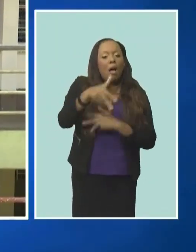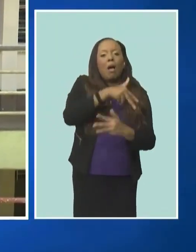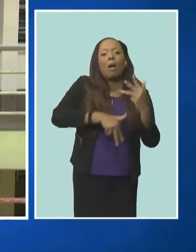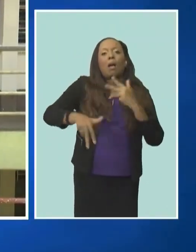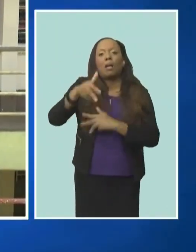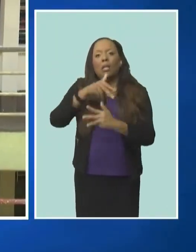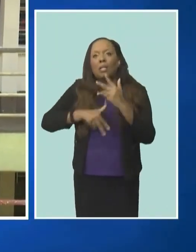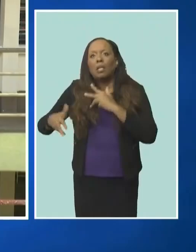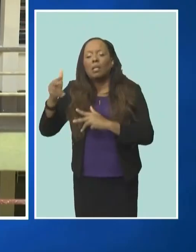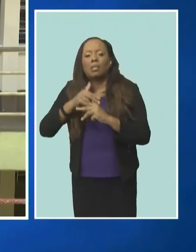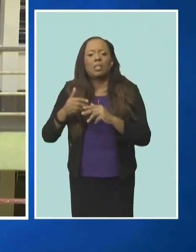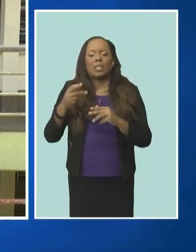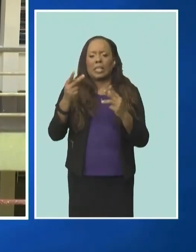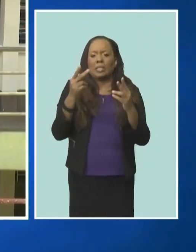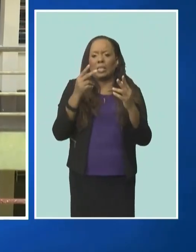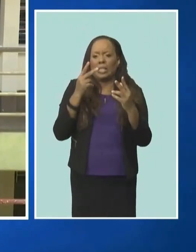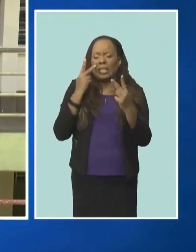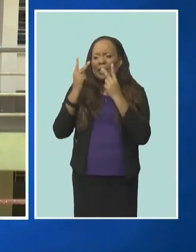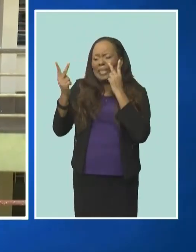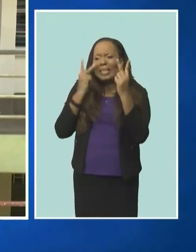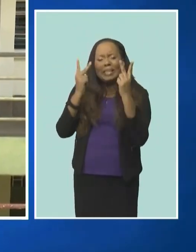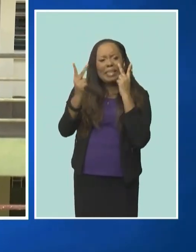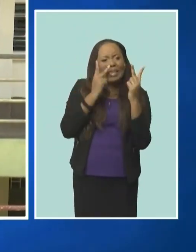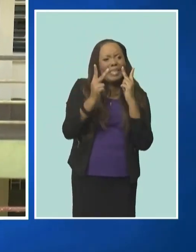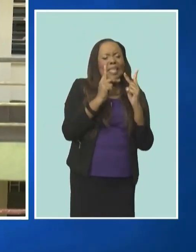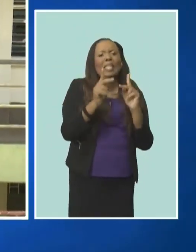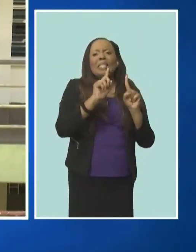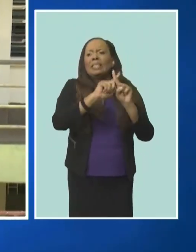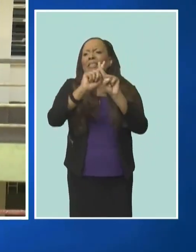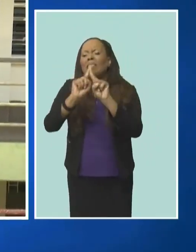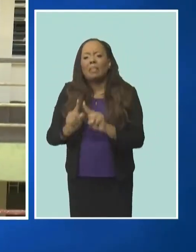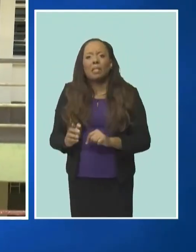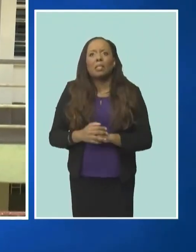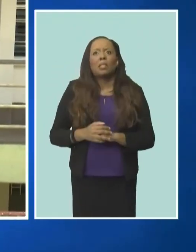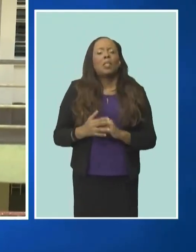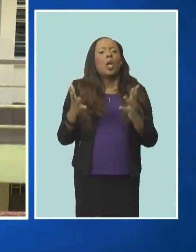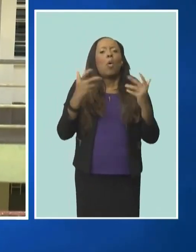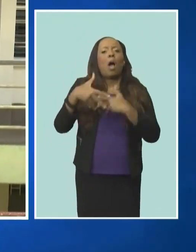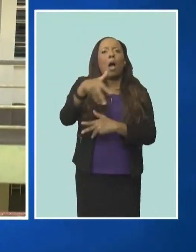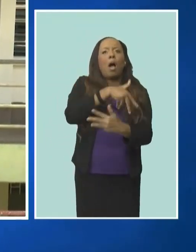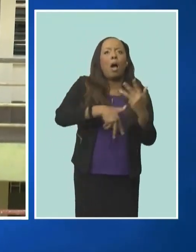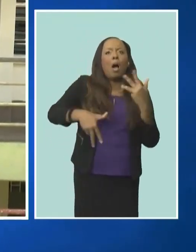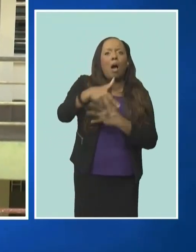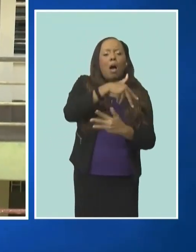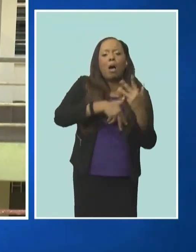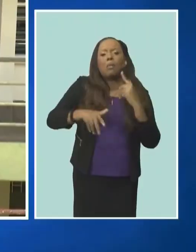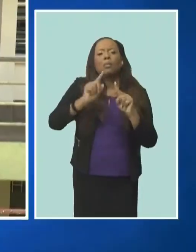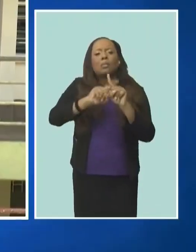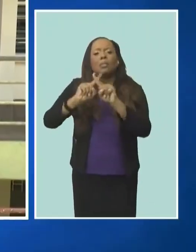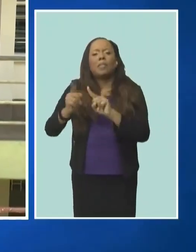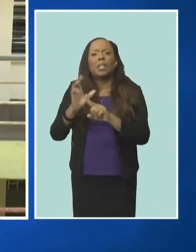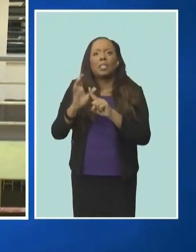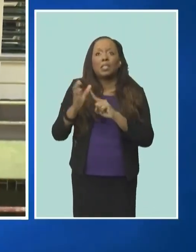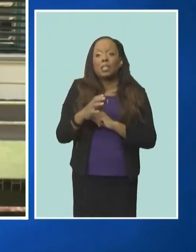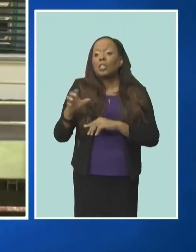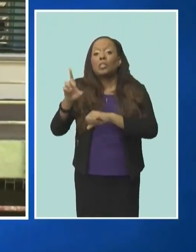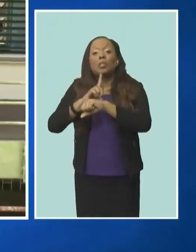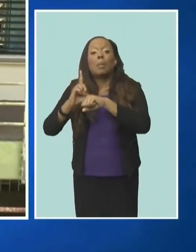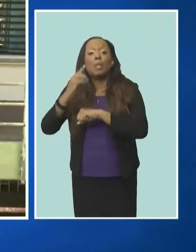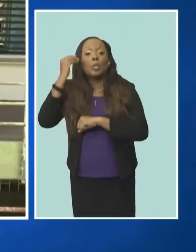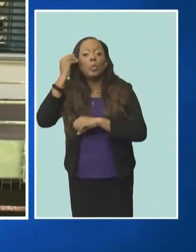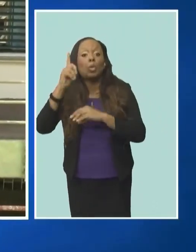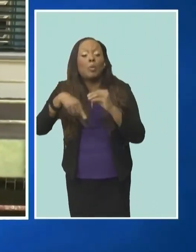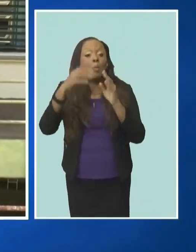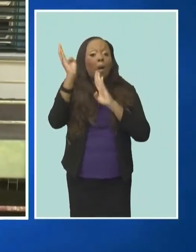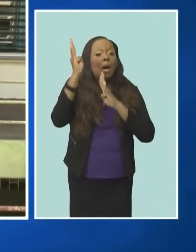people from other islands, you're making sure that when you mix, you understand a little bit more. Dominic, you know a little more about